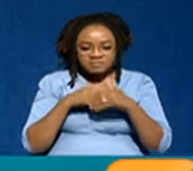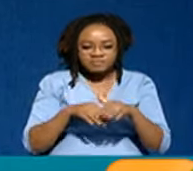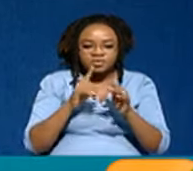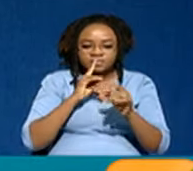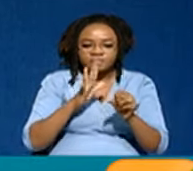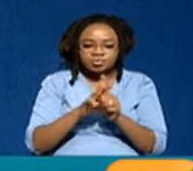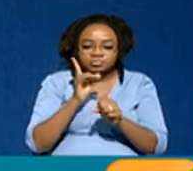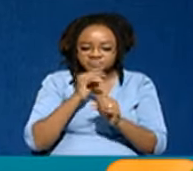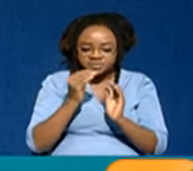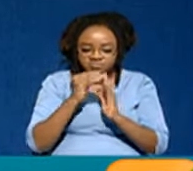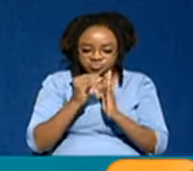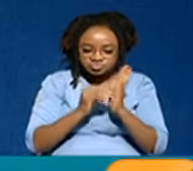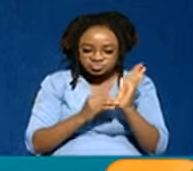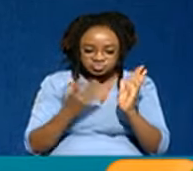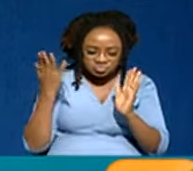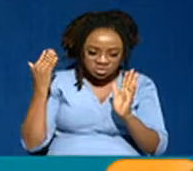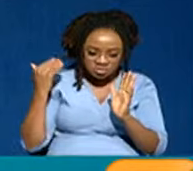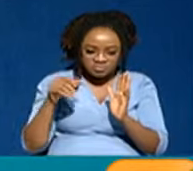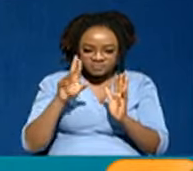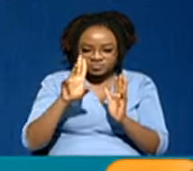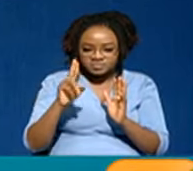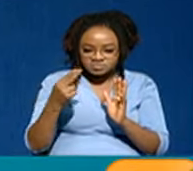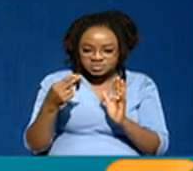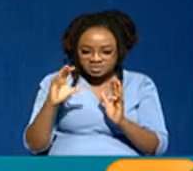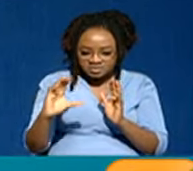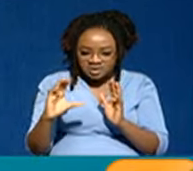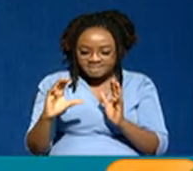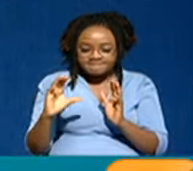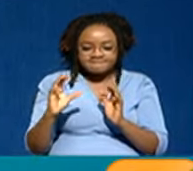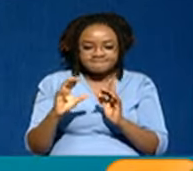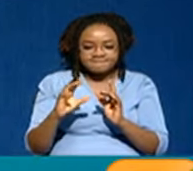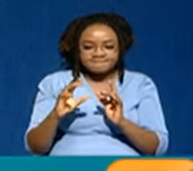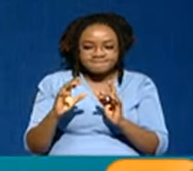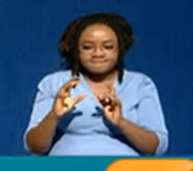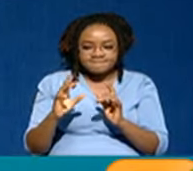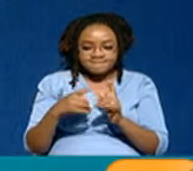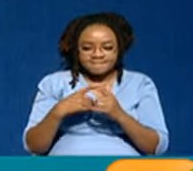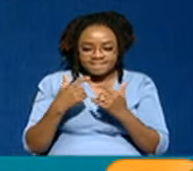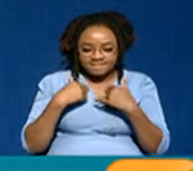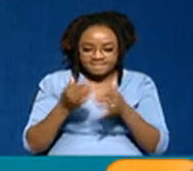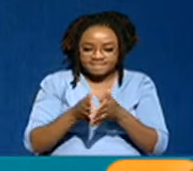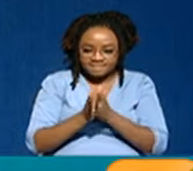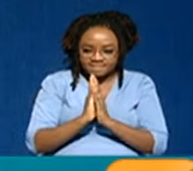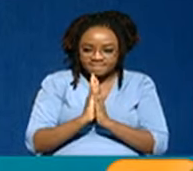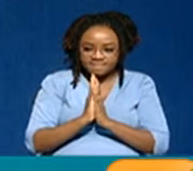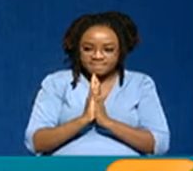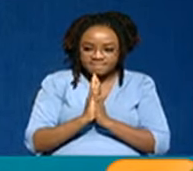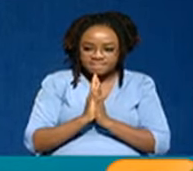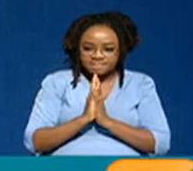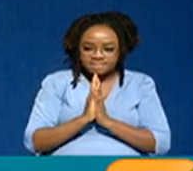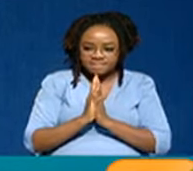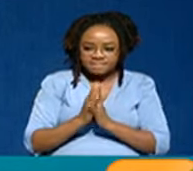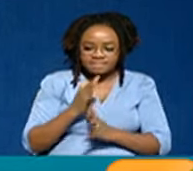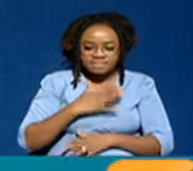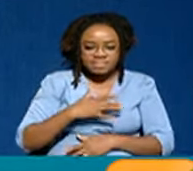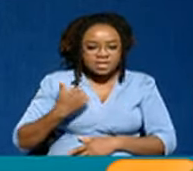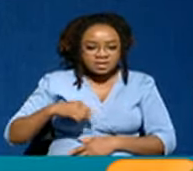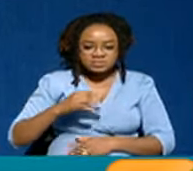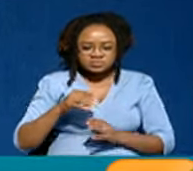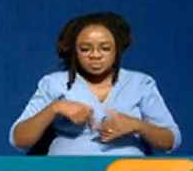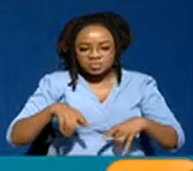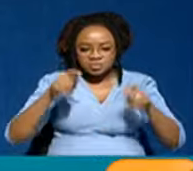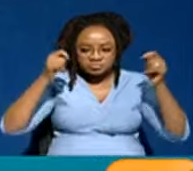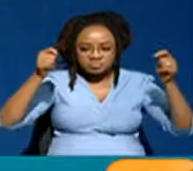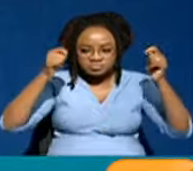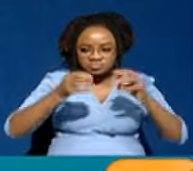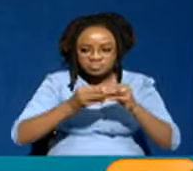has on this universal health care, but I think they can be implemented. And therefore, I will just ask him also that we should not go for strike for long, because sometimes